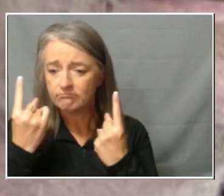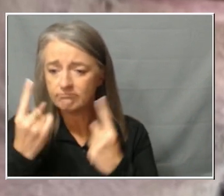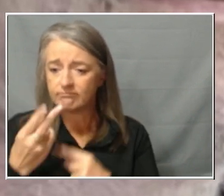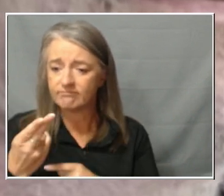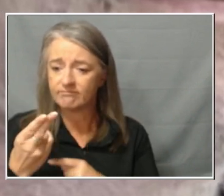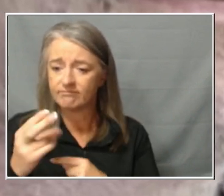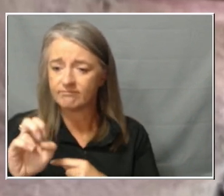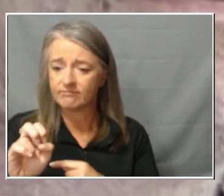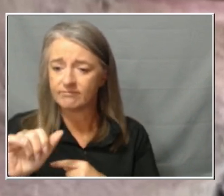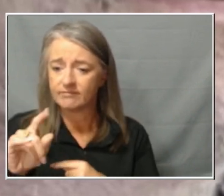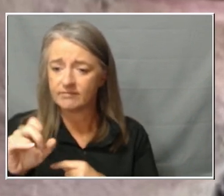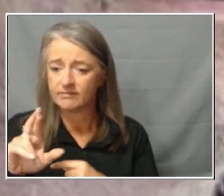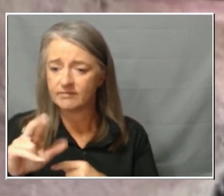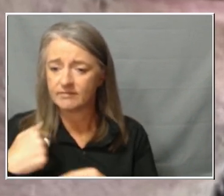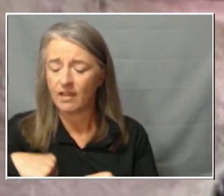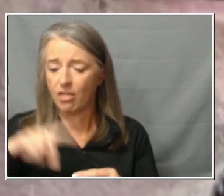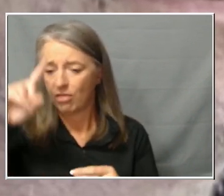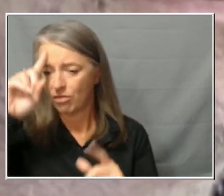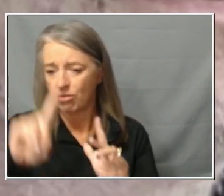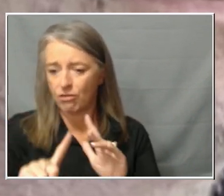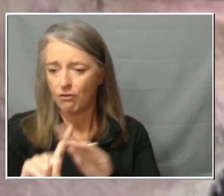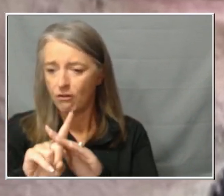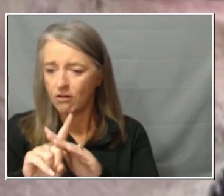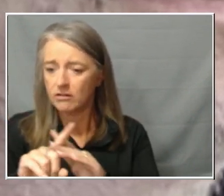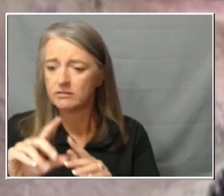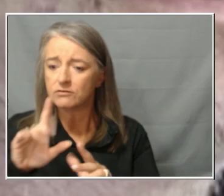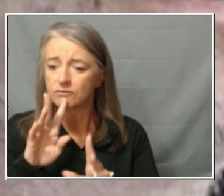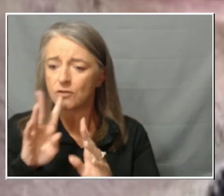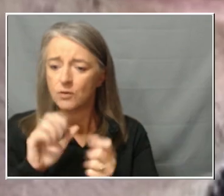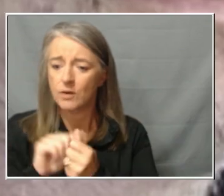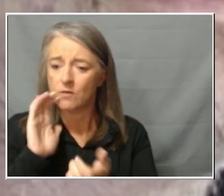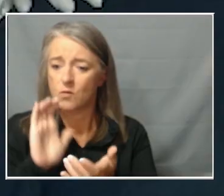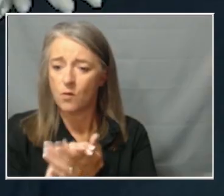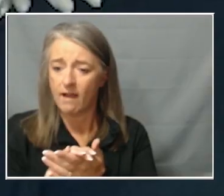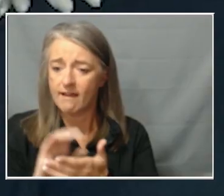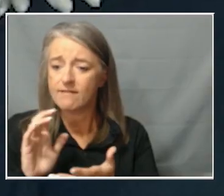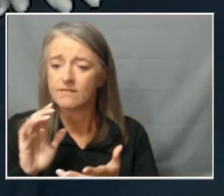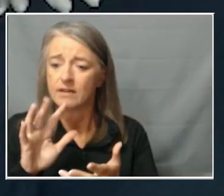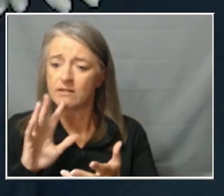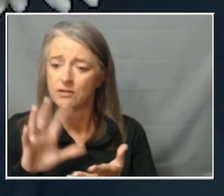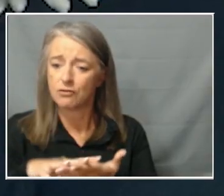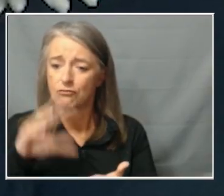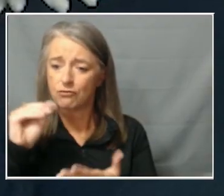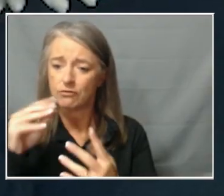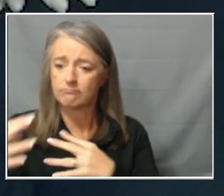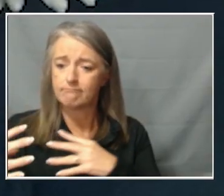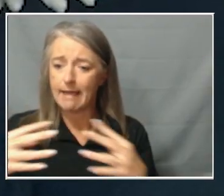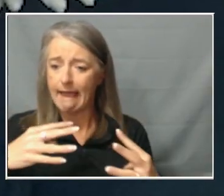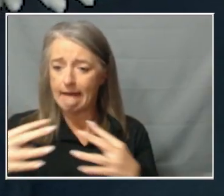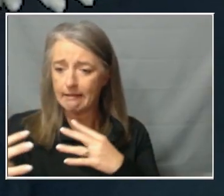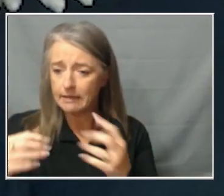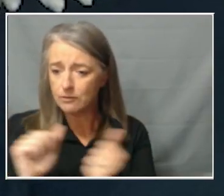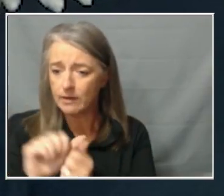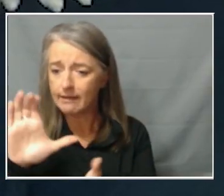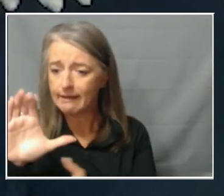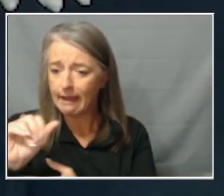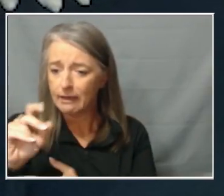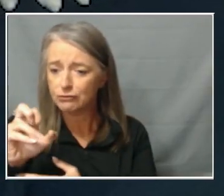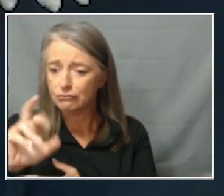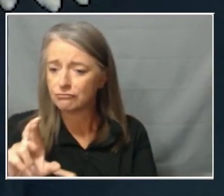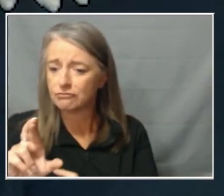And then with talking with his wife, Heather, had to learn, okay, he's battling cancer, and then it